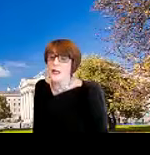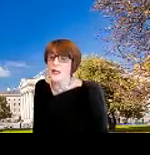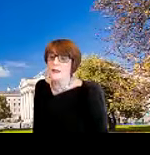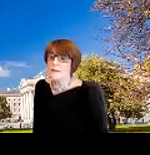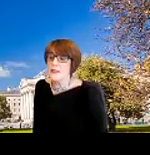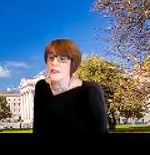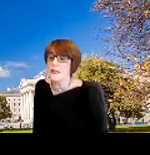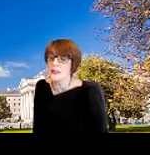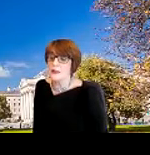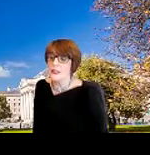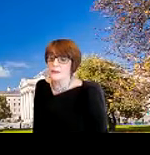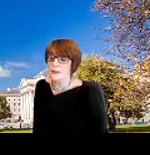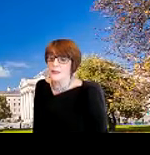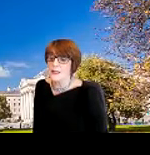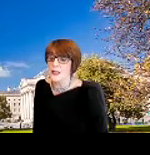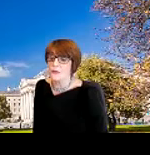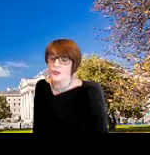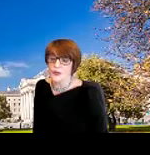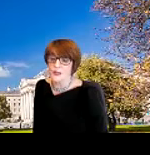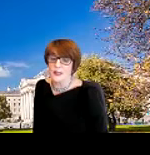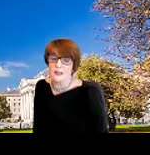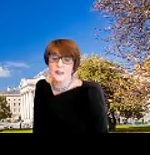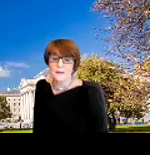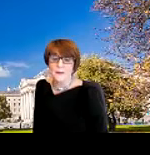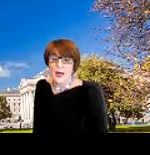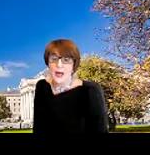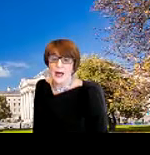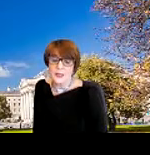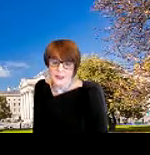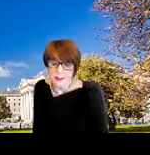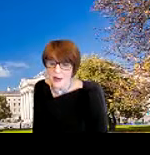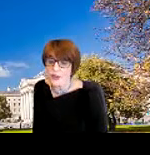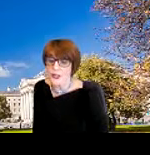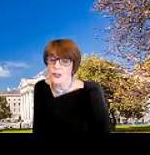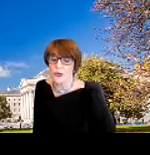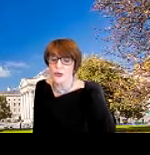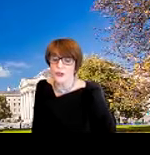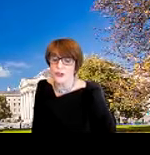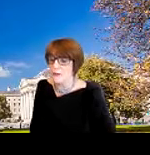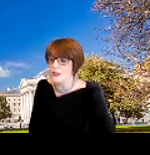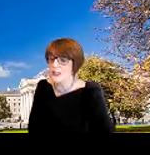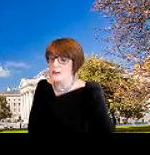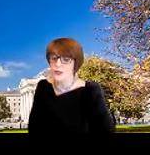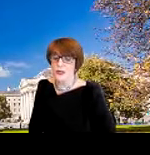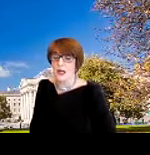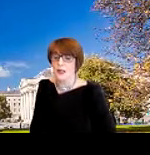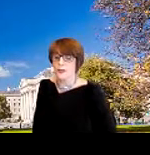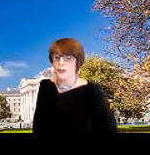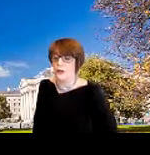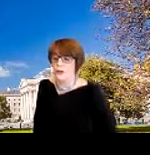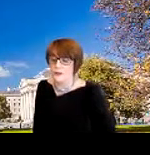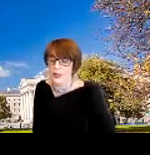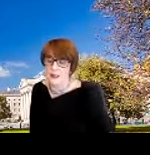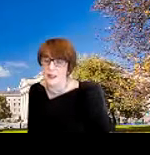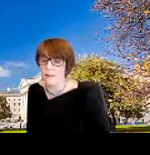and the median length of hospital stay was 3 days. And as I mentioned, though, there was 3 participants who died, but the